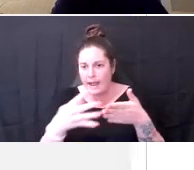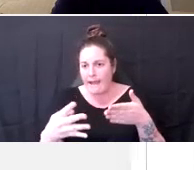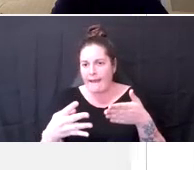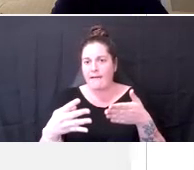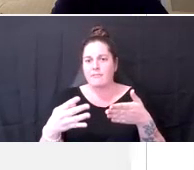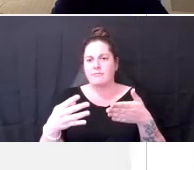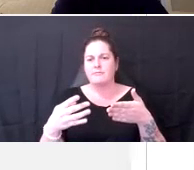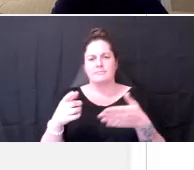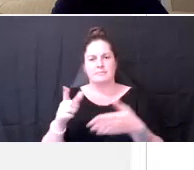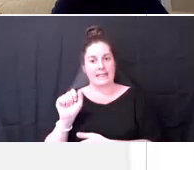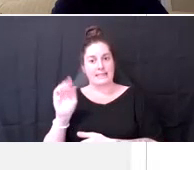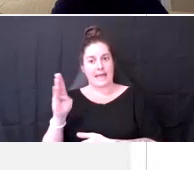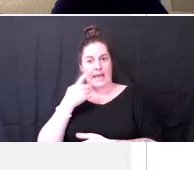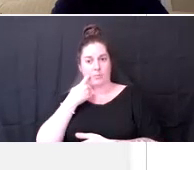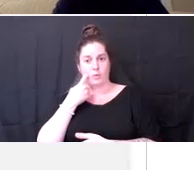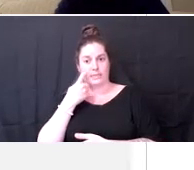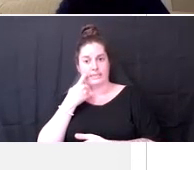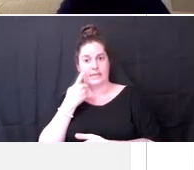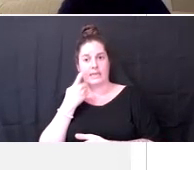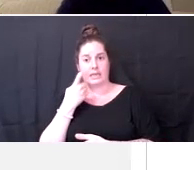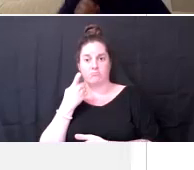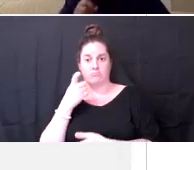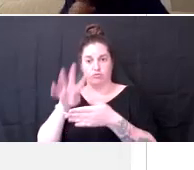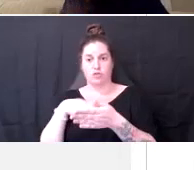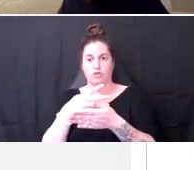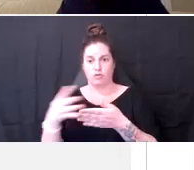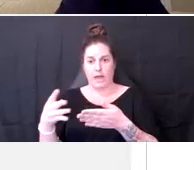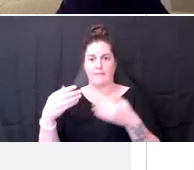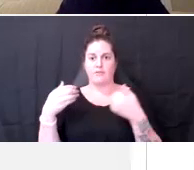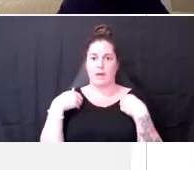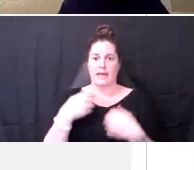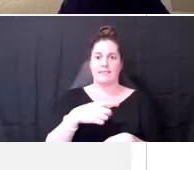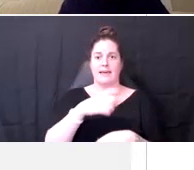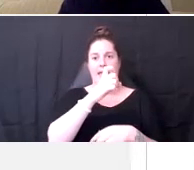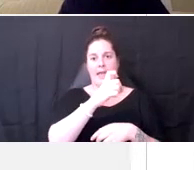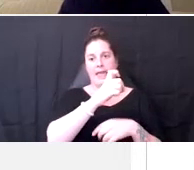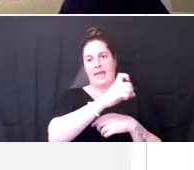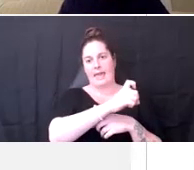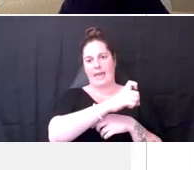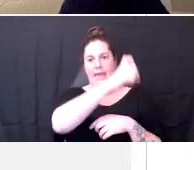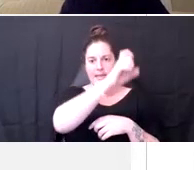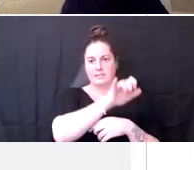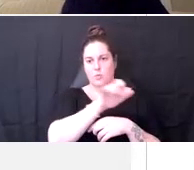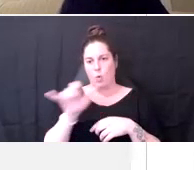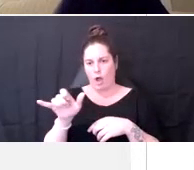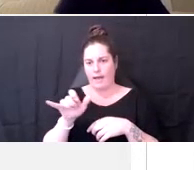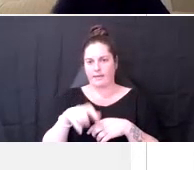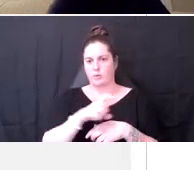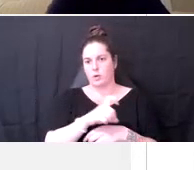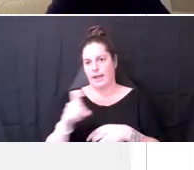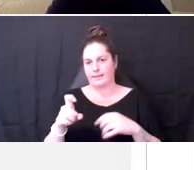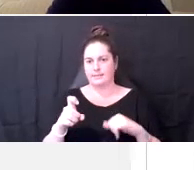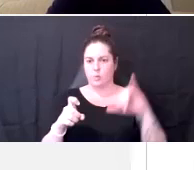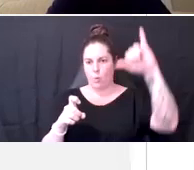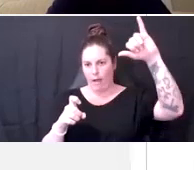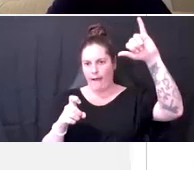you were in lab this past week, and that you had that X and that Y, the horizontal and vertical, 2 dimensions. But what we're